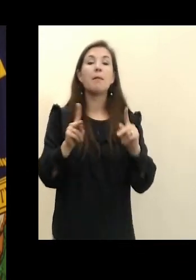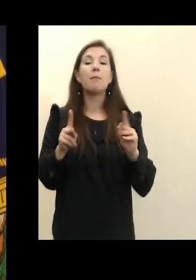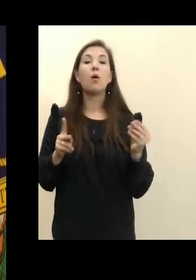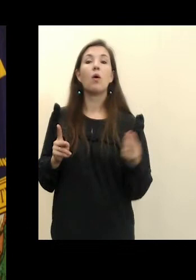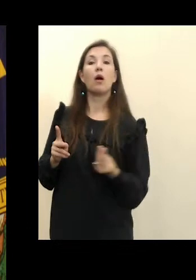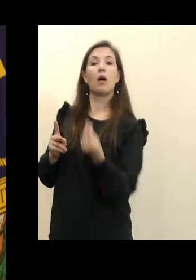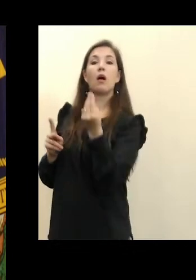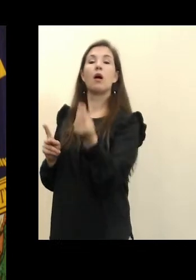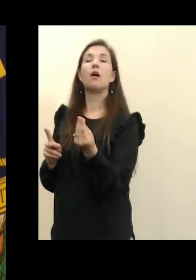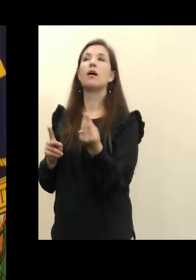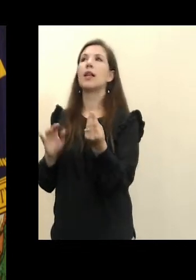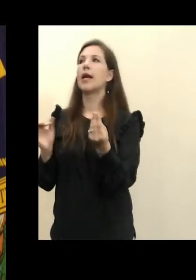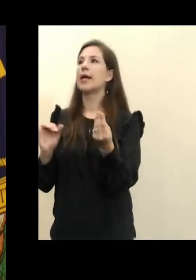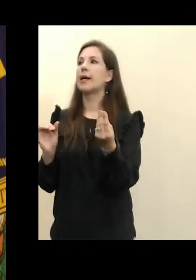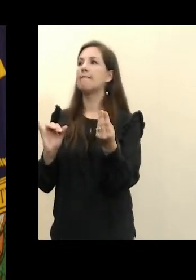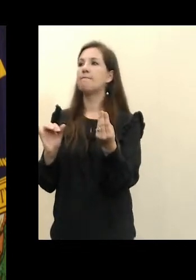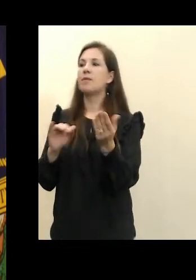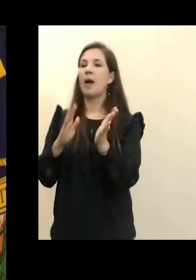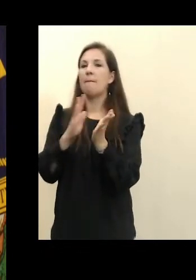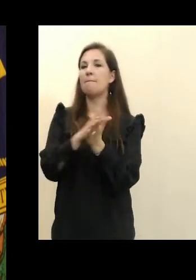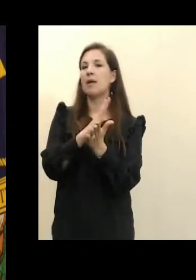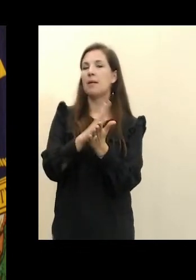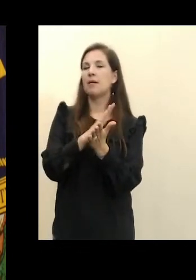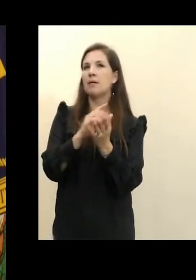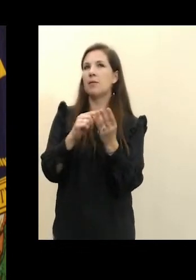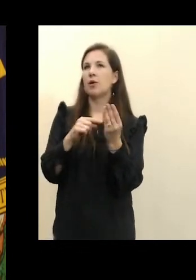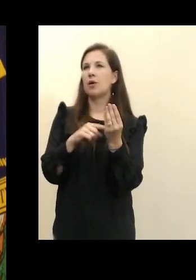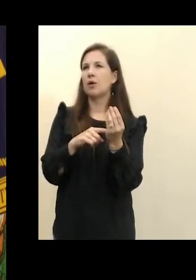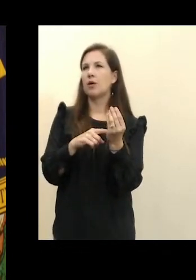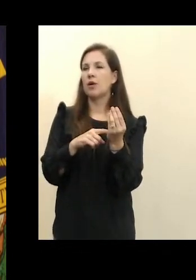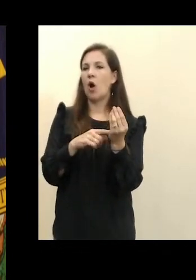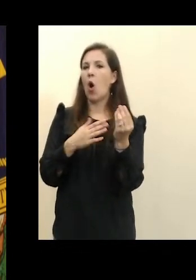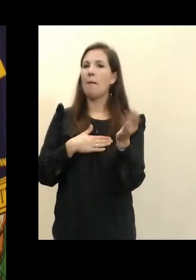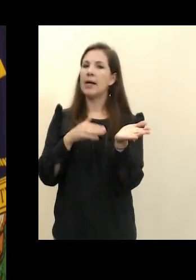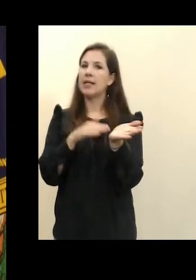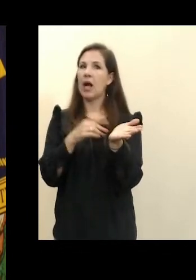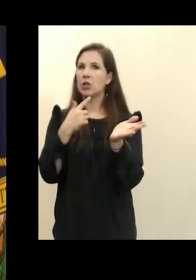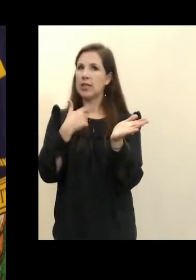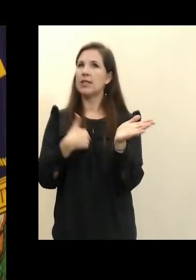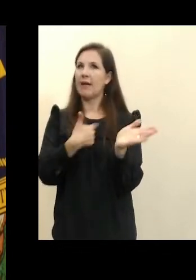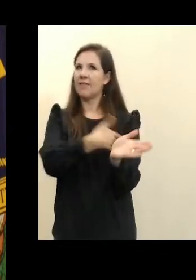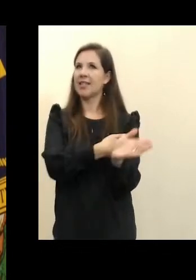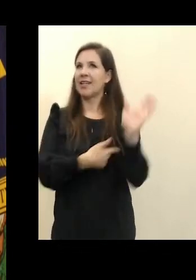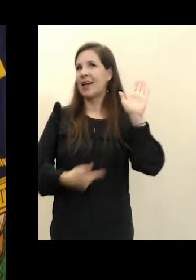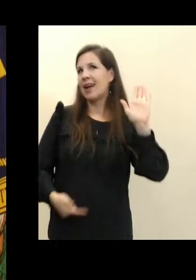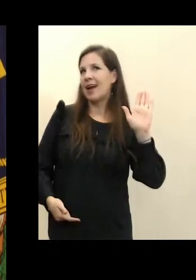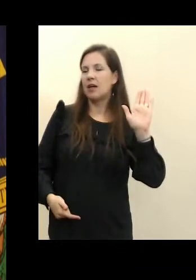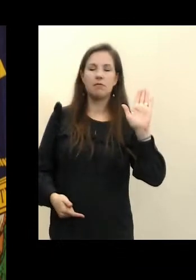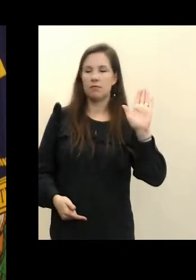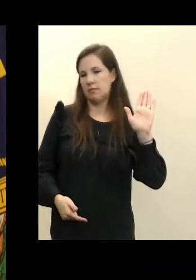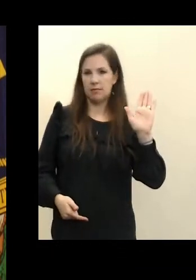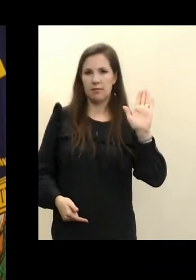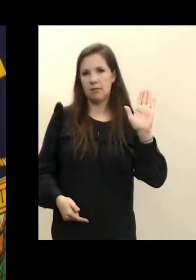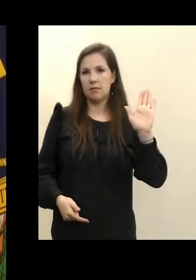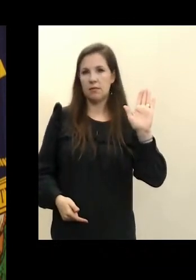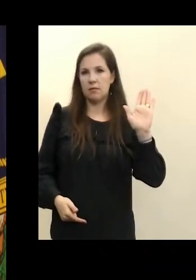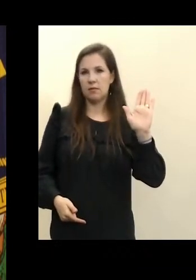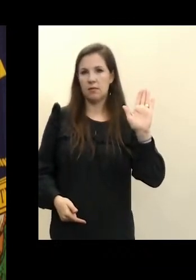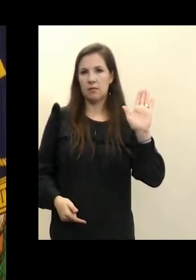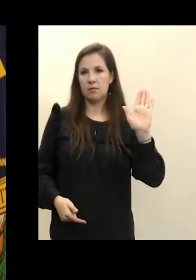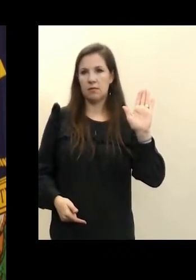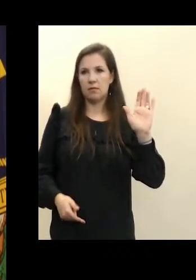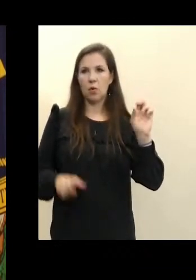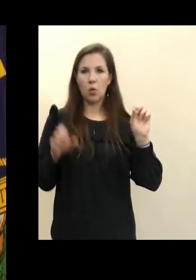with like a piece of paper that my doctor says I'm vaccinated. They're like, no. Oh, but we can